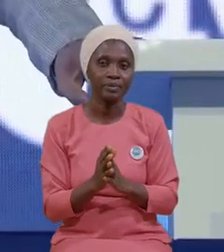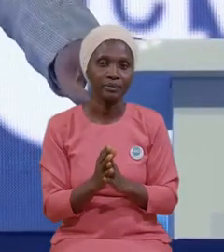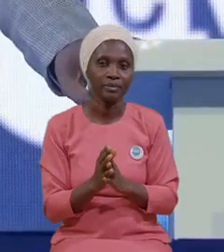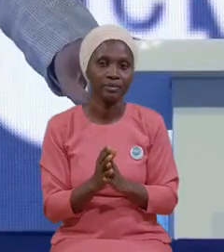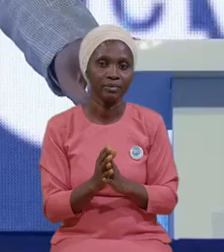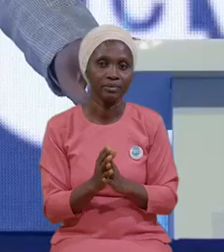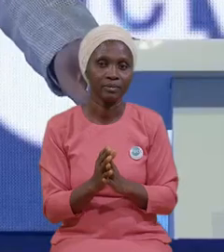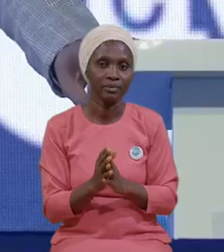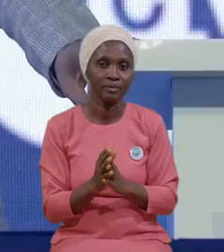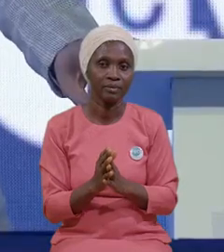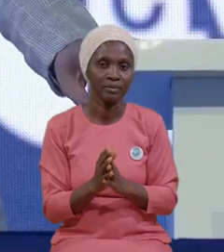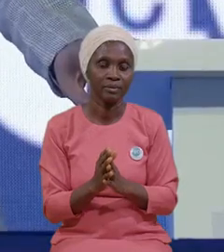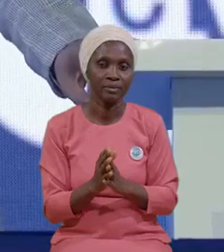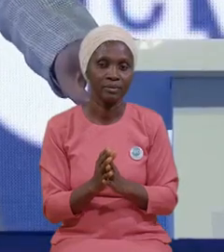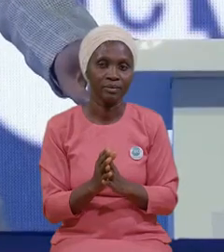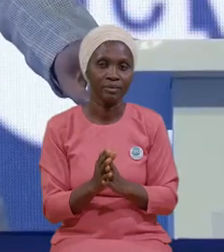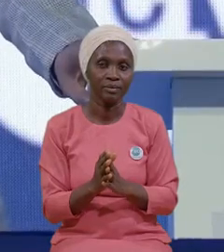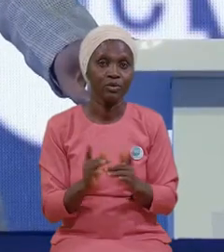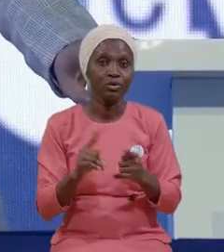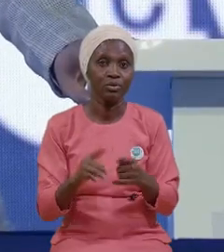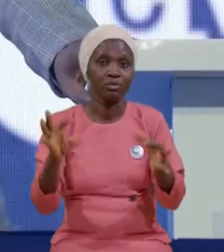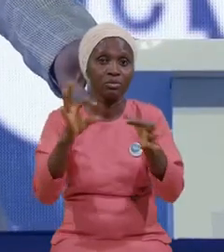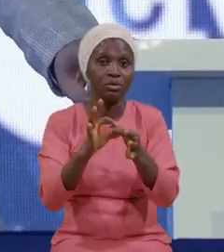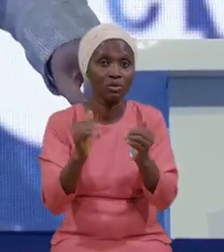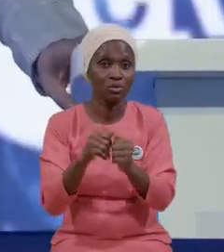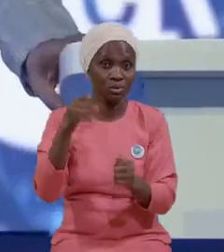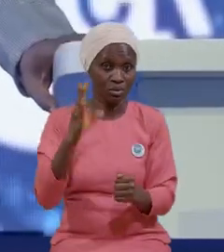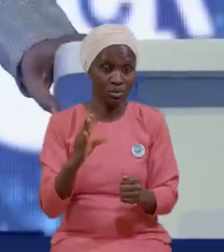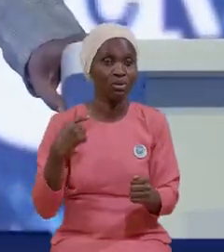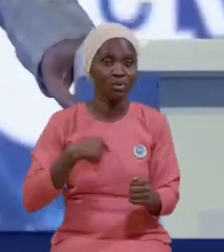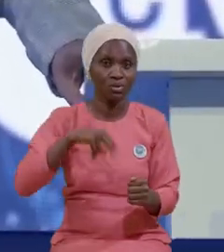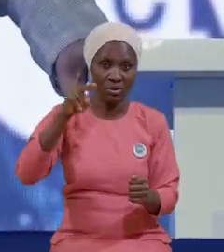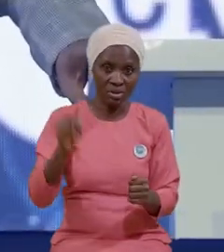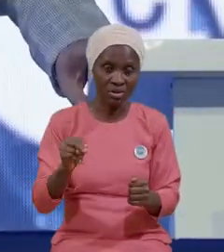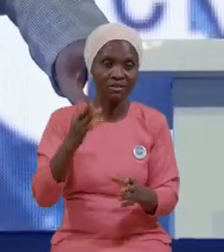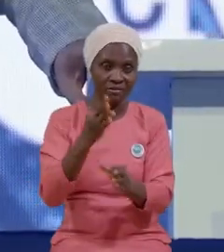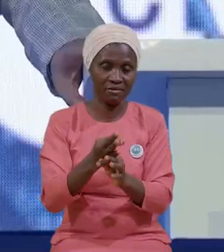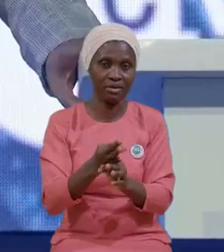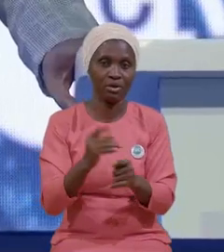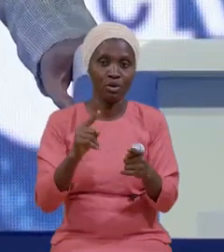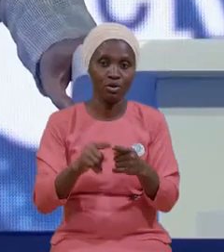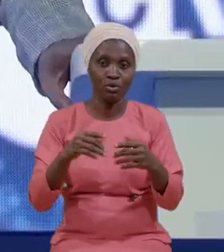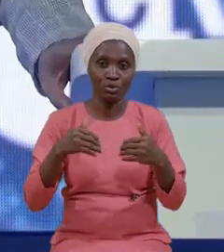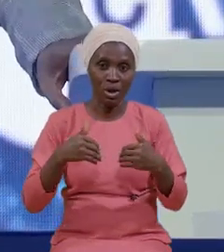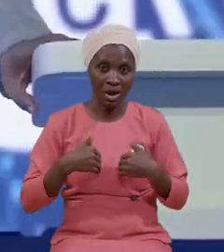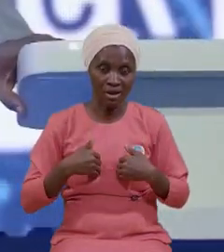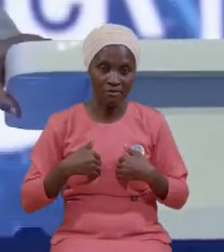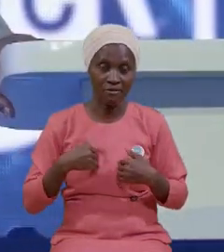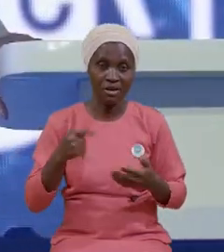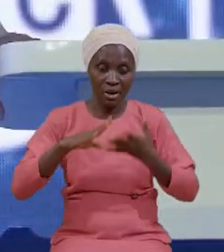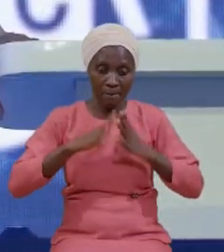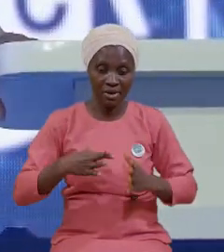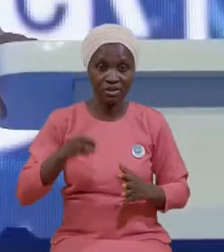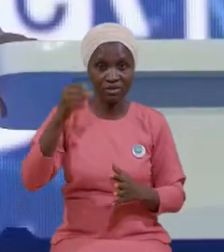To link up with God, we need faith. To access the peace of God, we